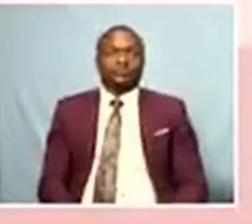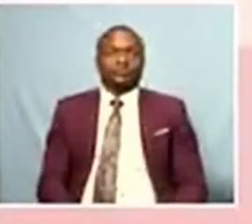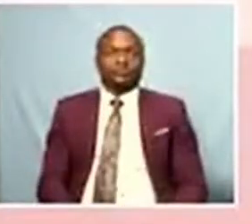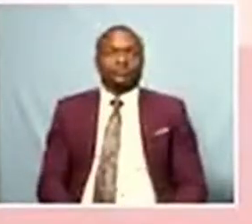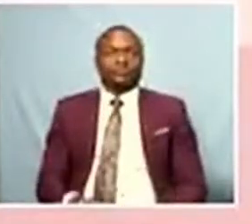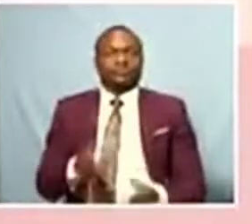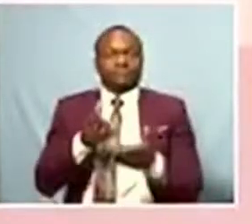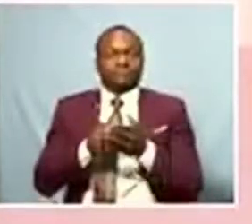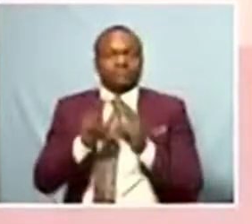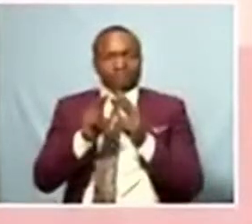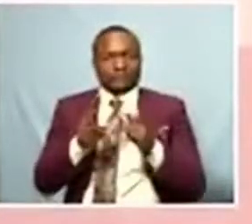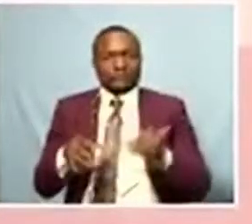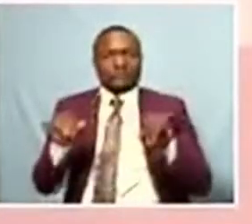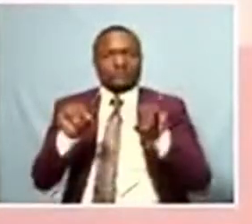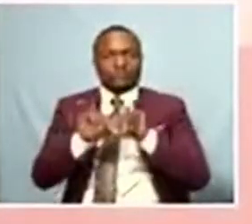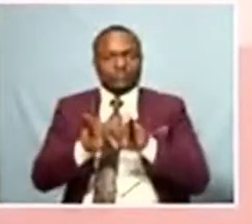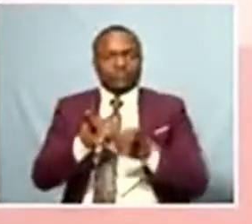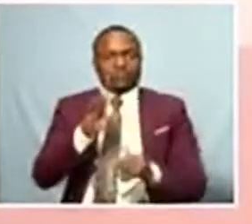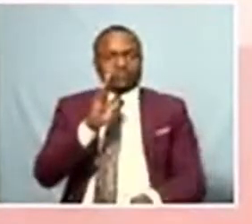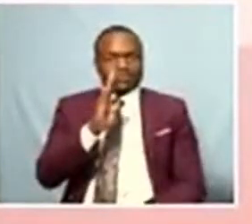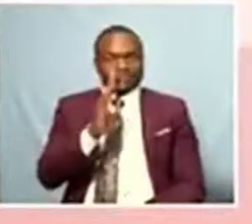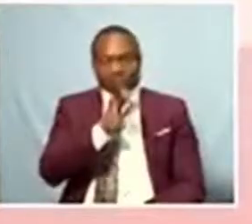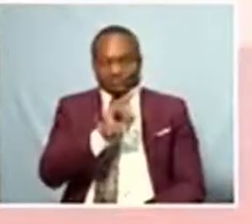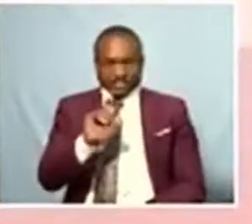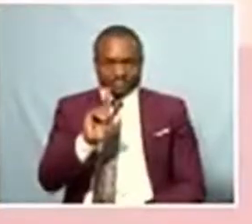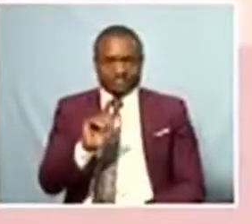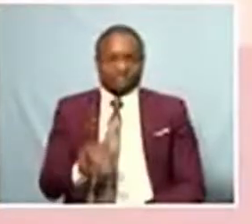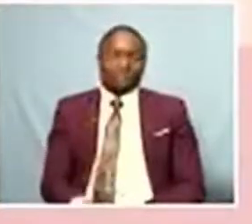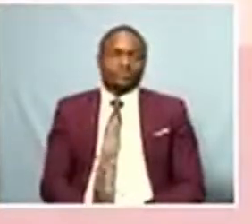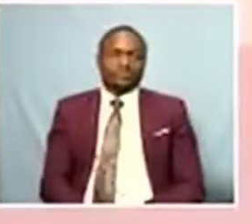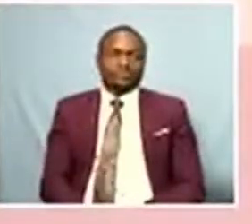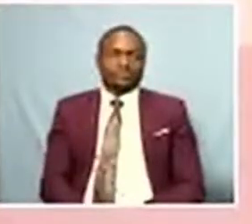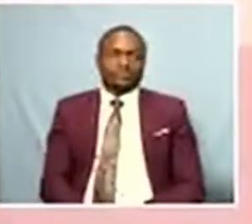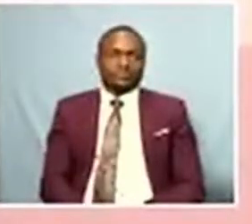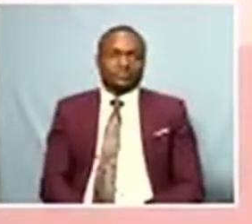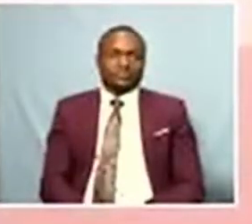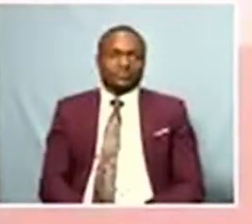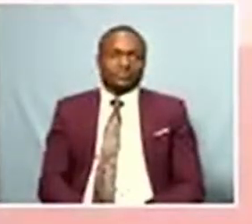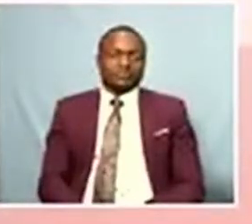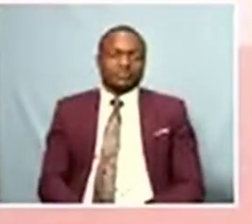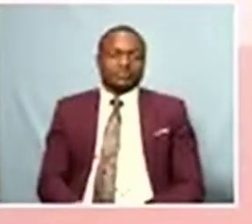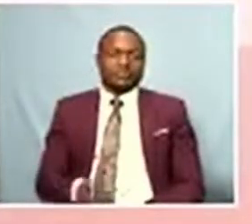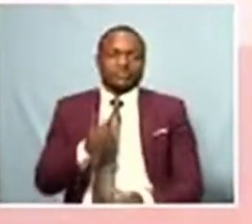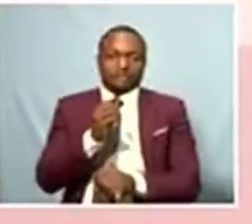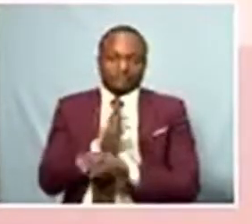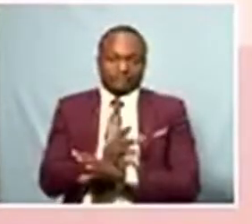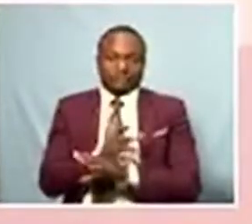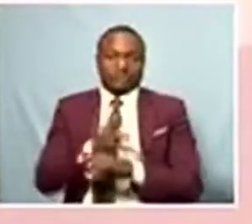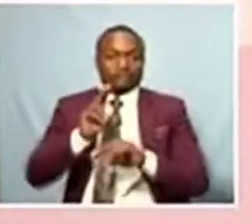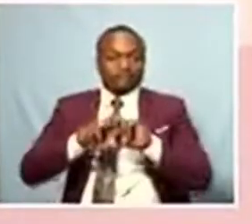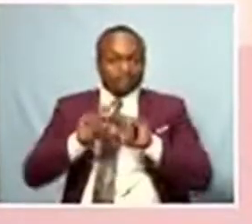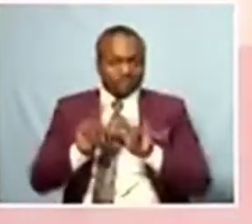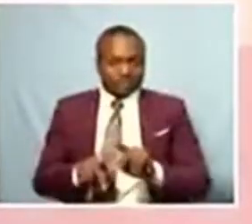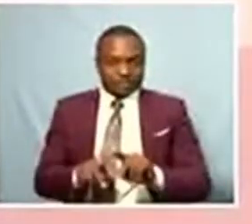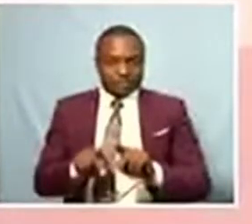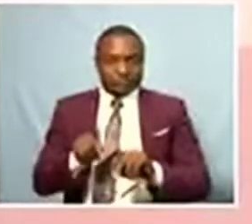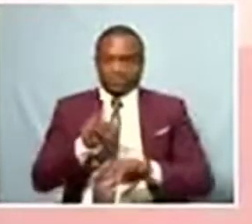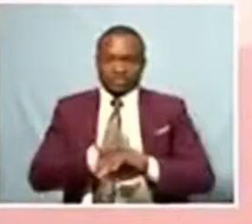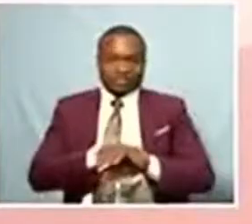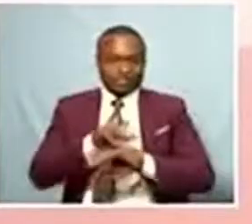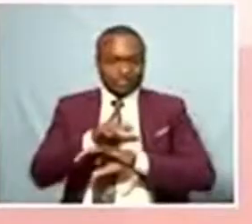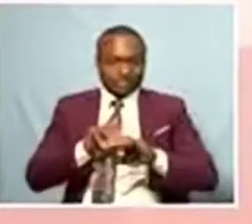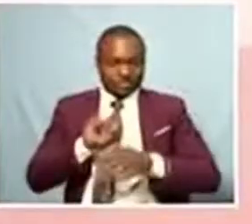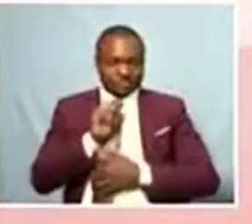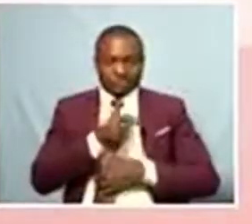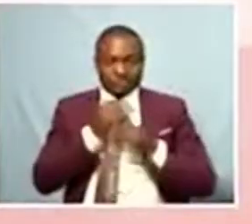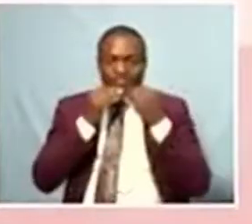this very, very important bill. And we are always available, Honorable Chairperson, when called upon, and we